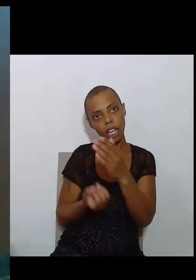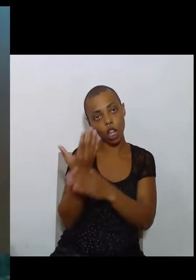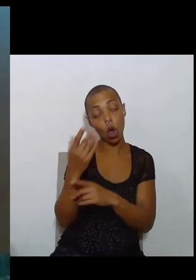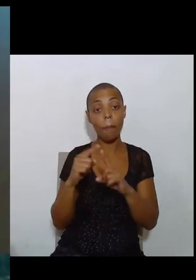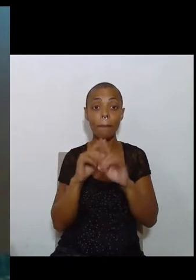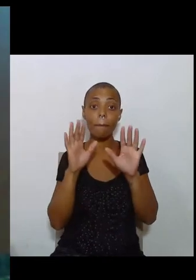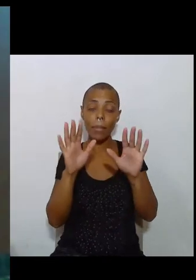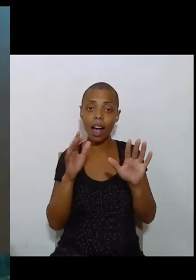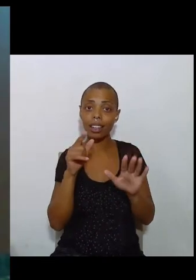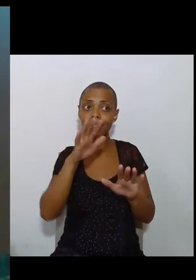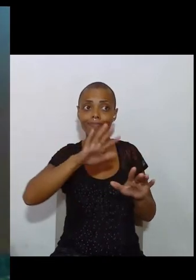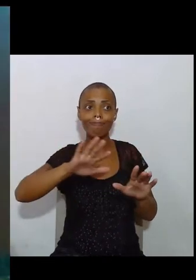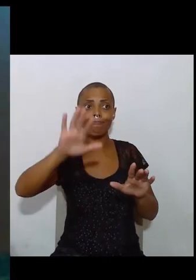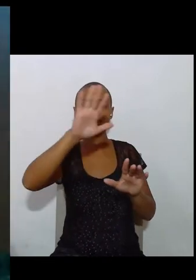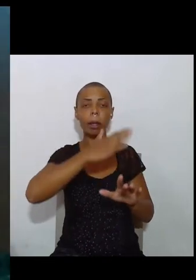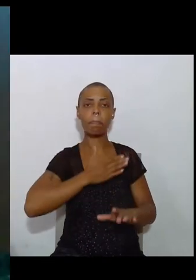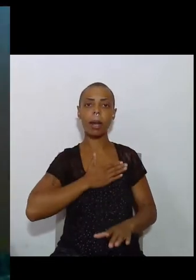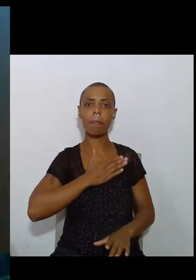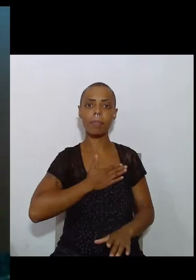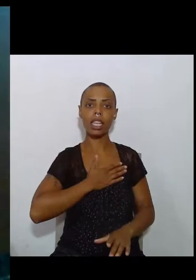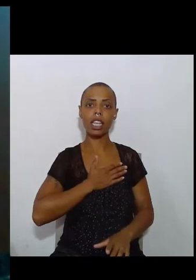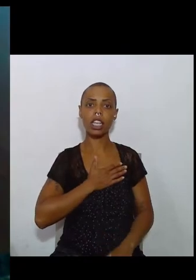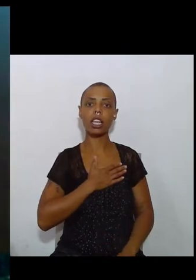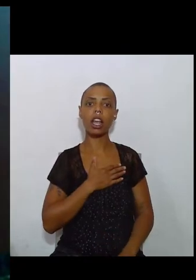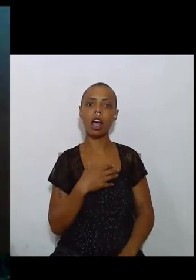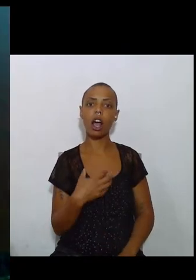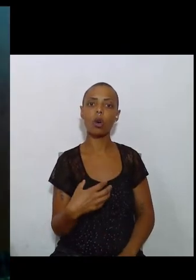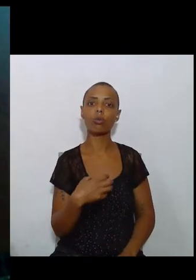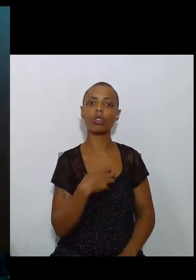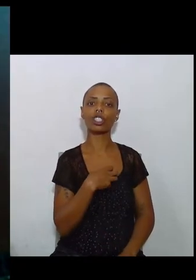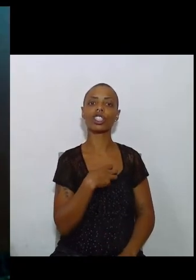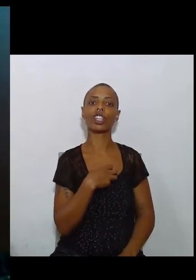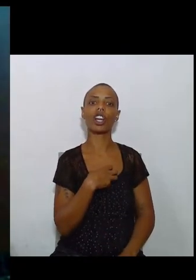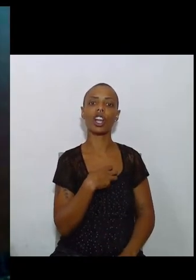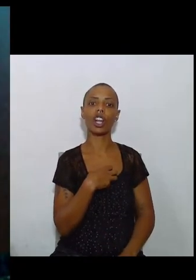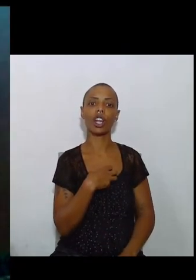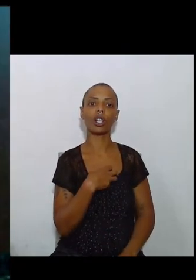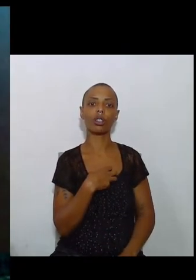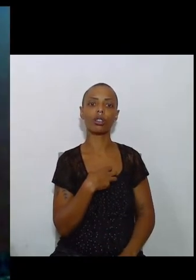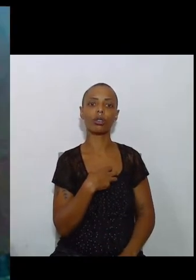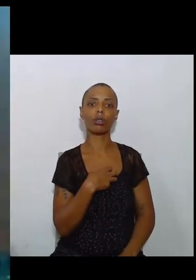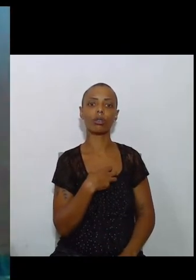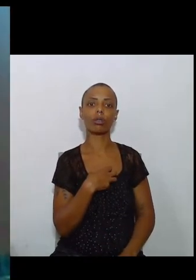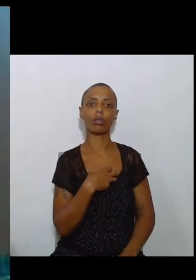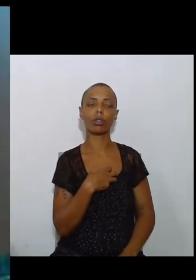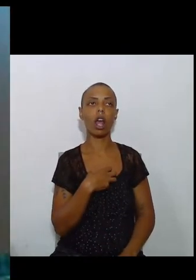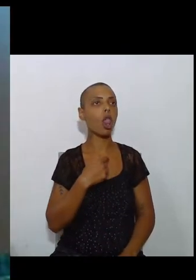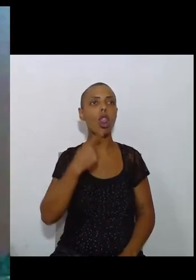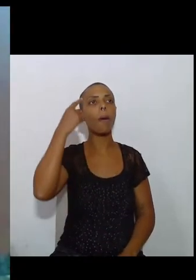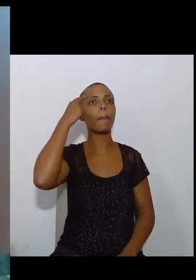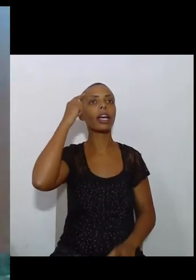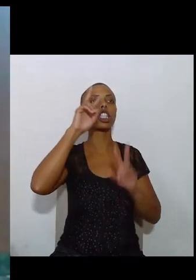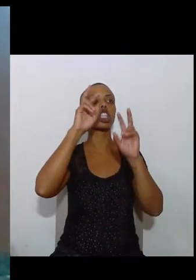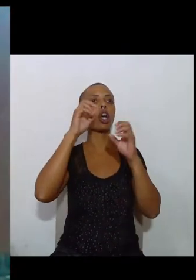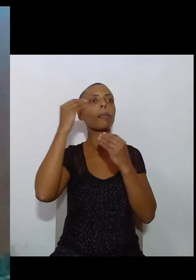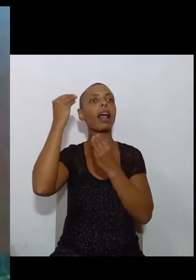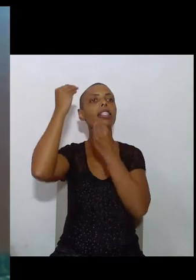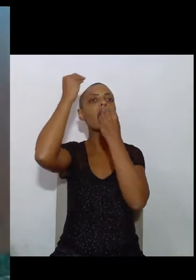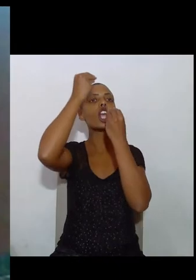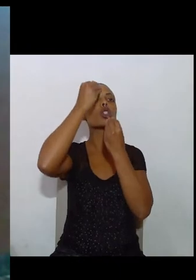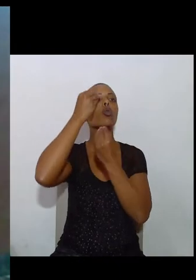they were not actually there they never existed and that is a way for